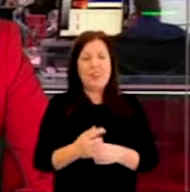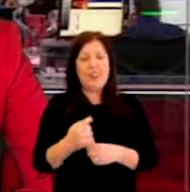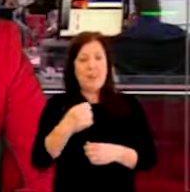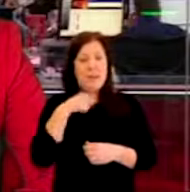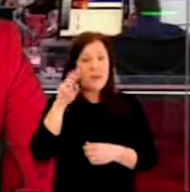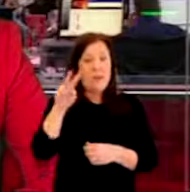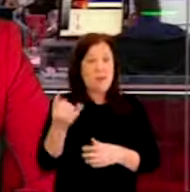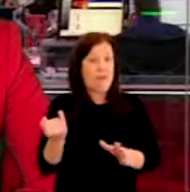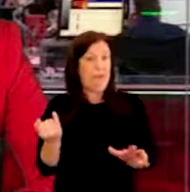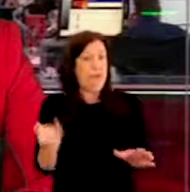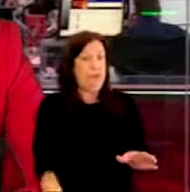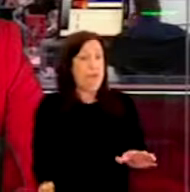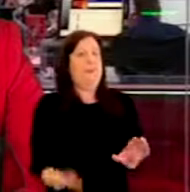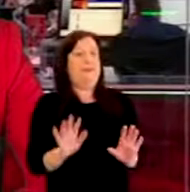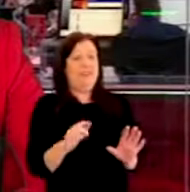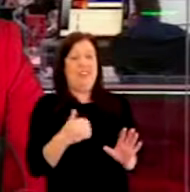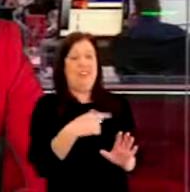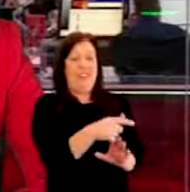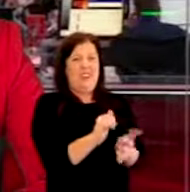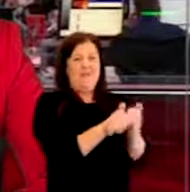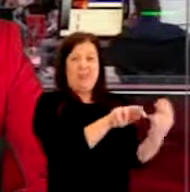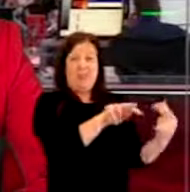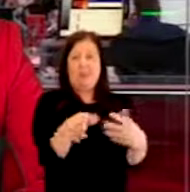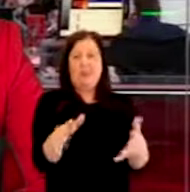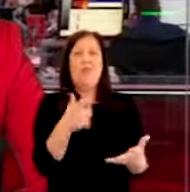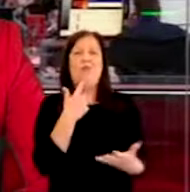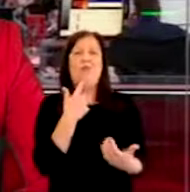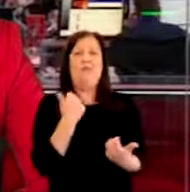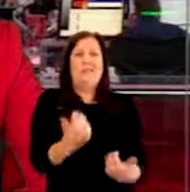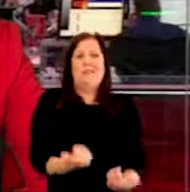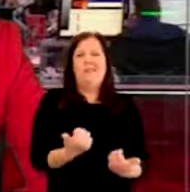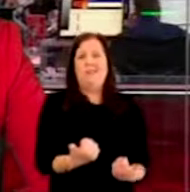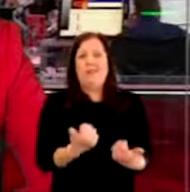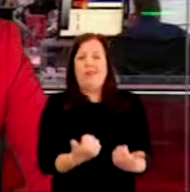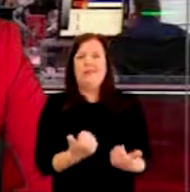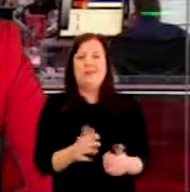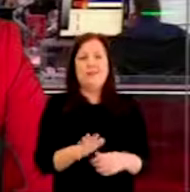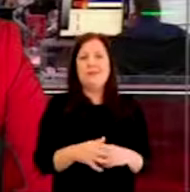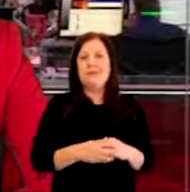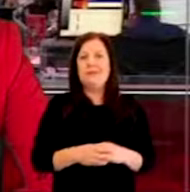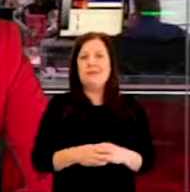I didn't bother watching it, but my friend said it was all right.